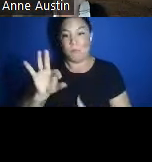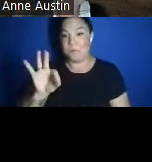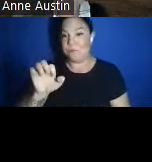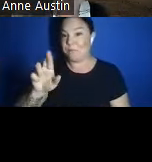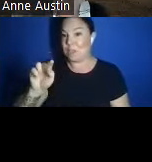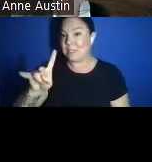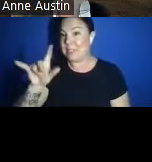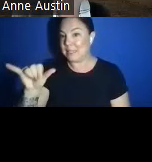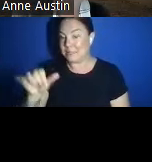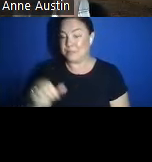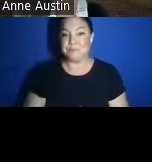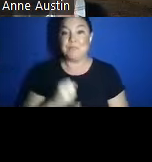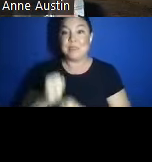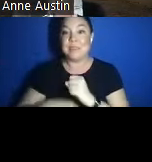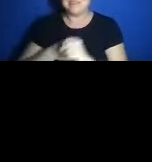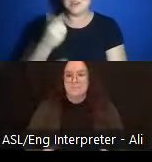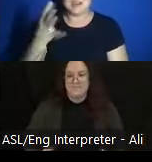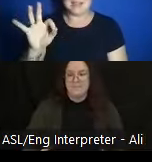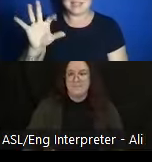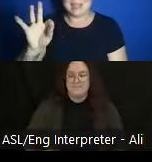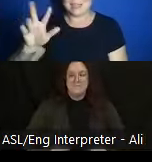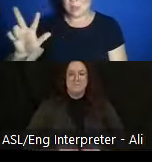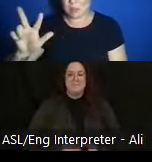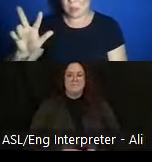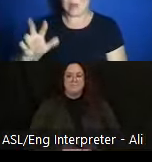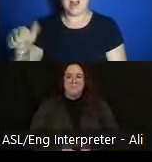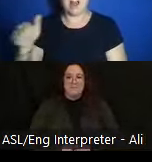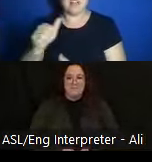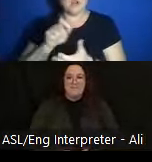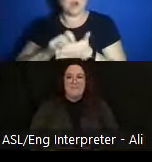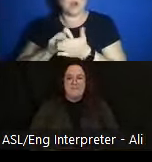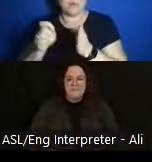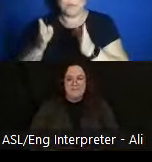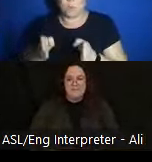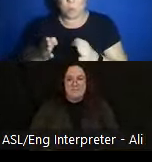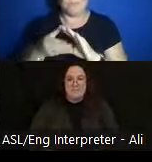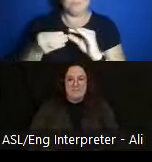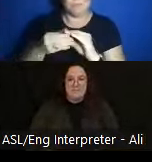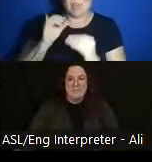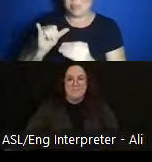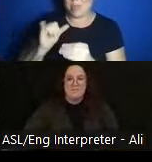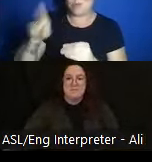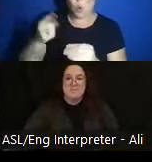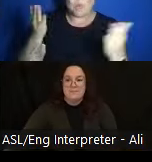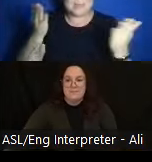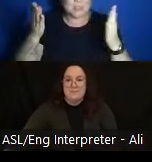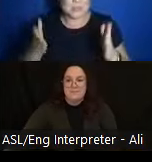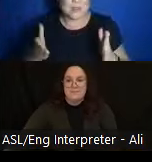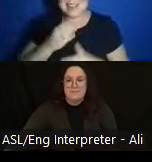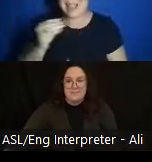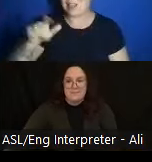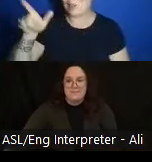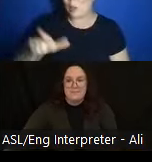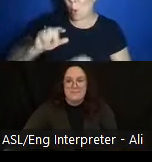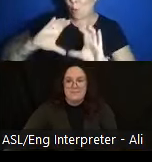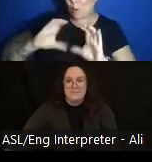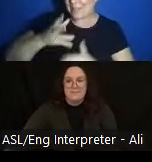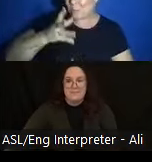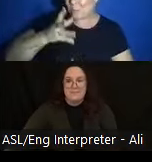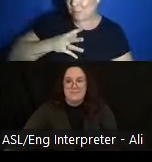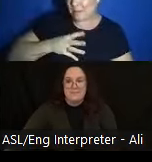In 1993, Ogden Gillette wrote that tattooing was, quote, a practice limited to servants and the lower classes. Now, I